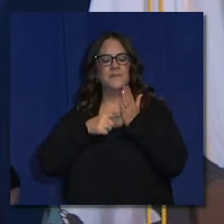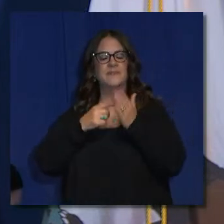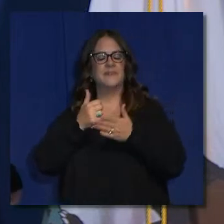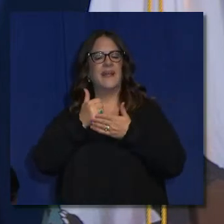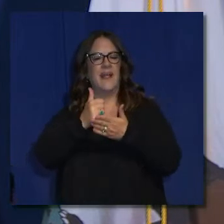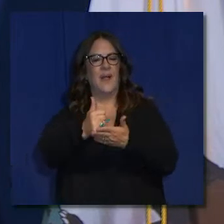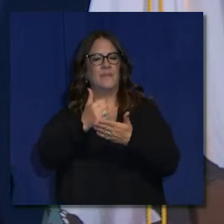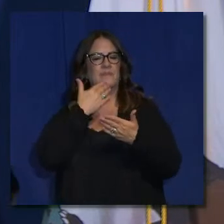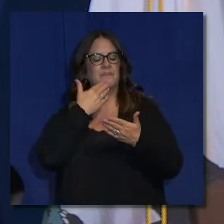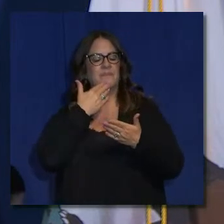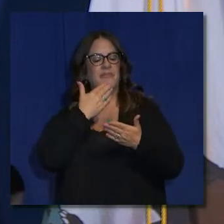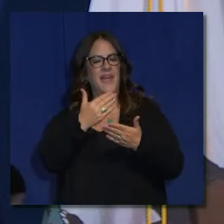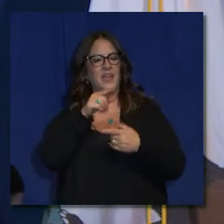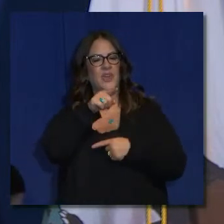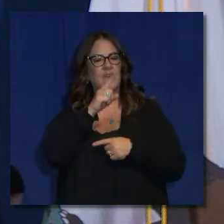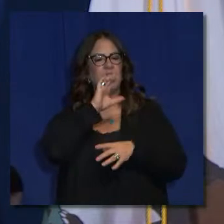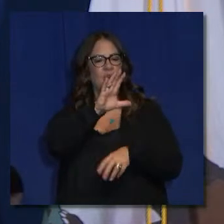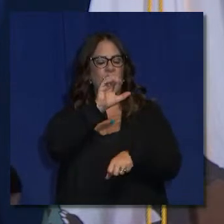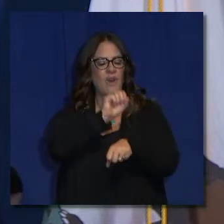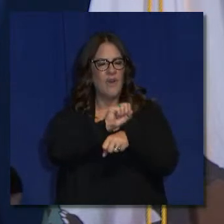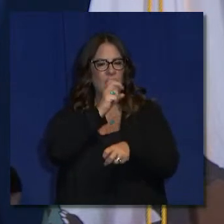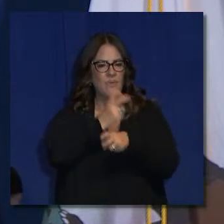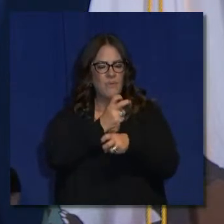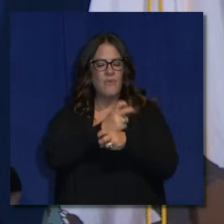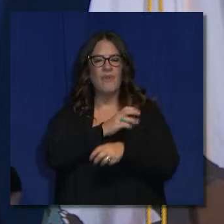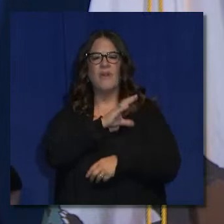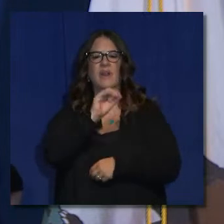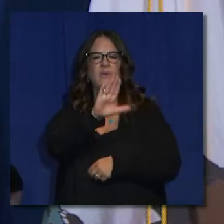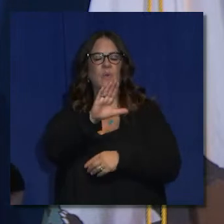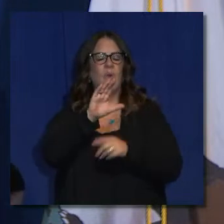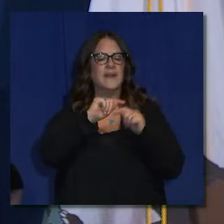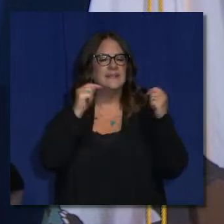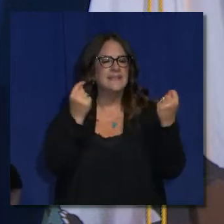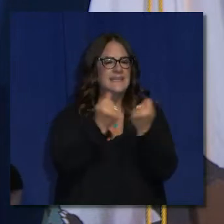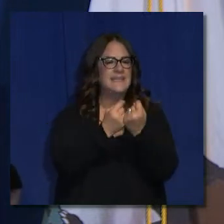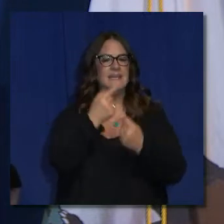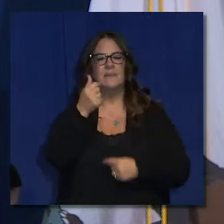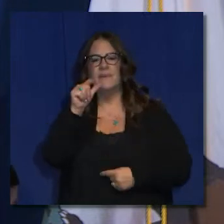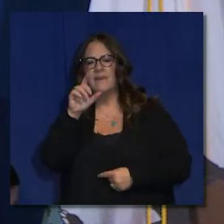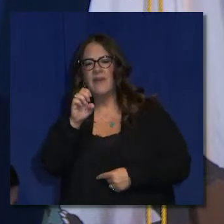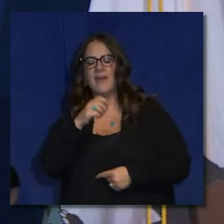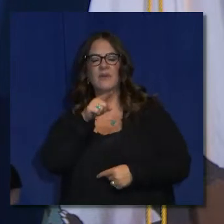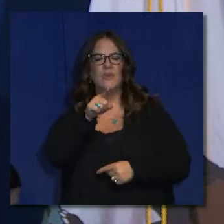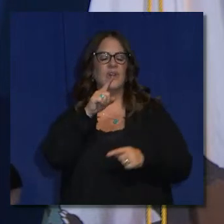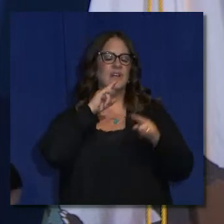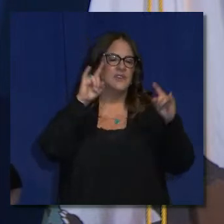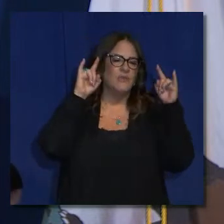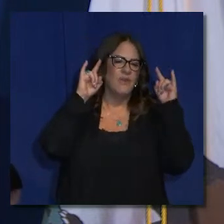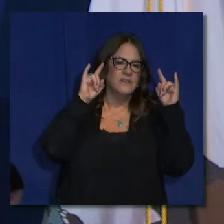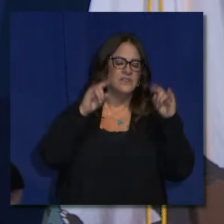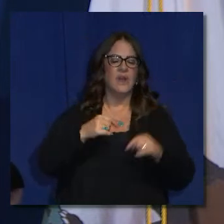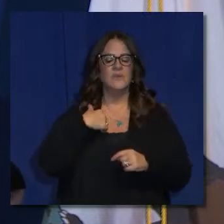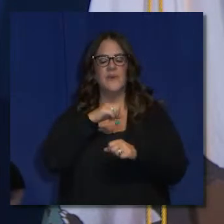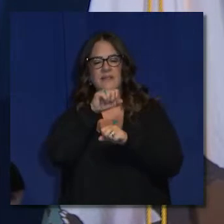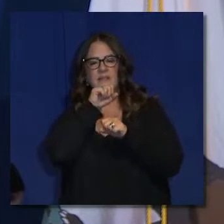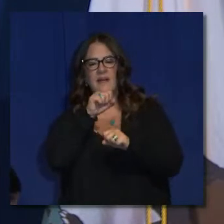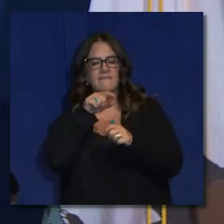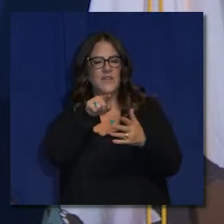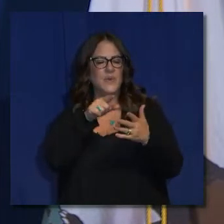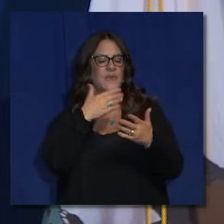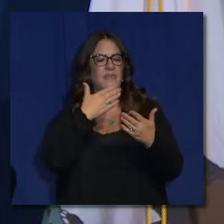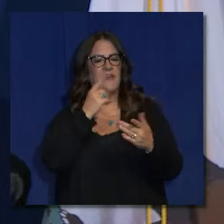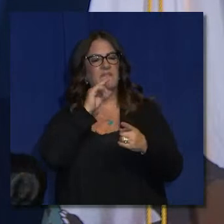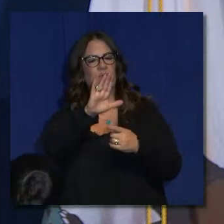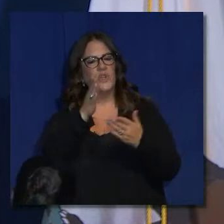work. Erica, Gail, the whole team, you guys are rock stars. We love you. Thank you for your